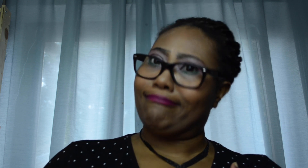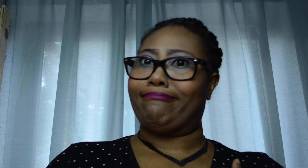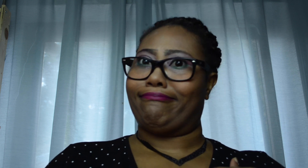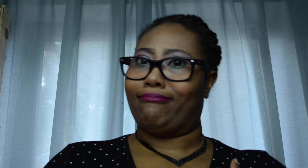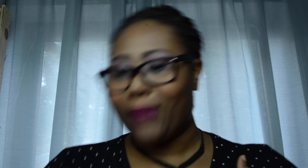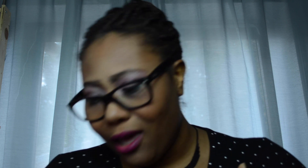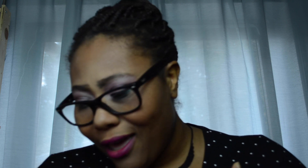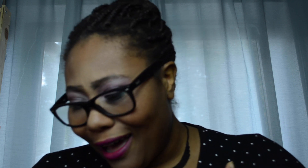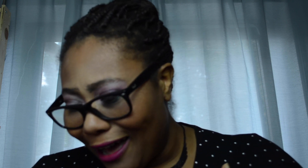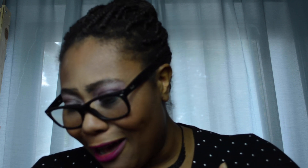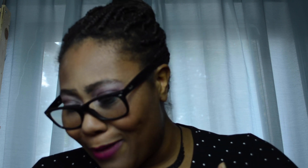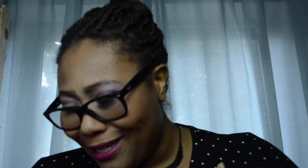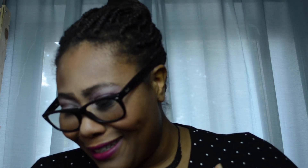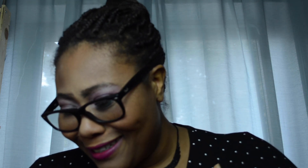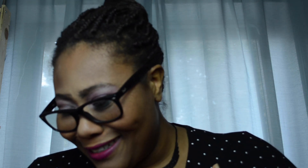mine.